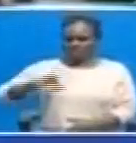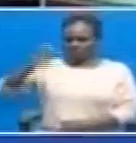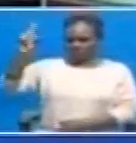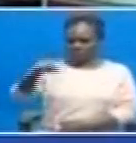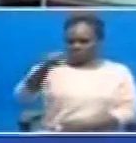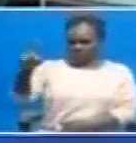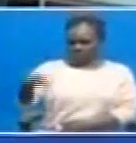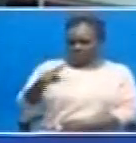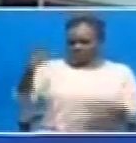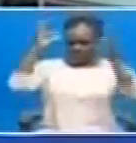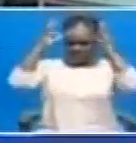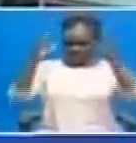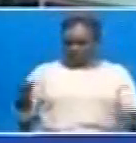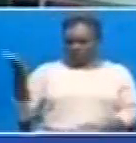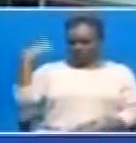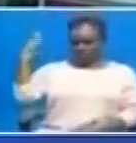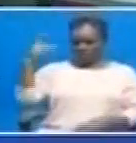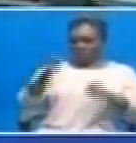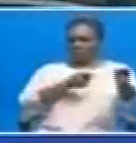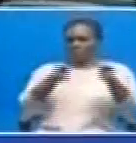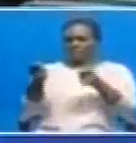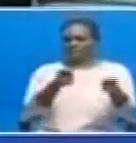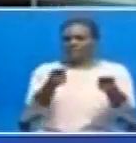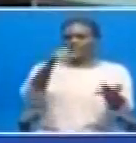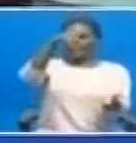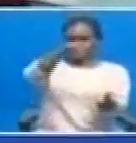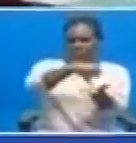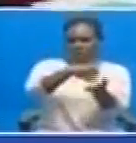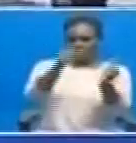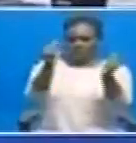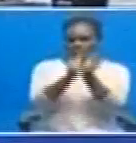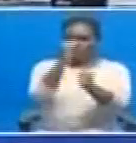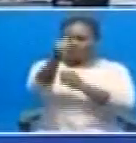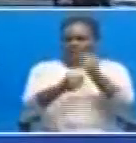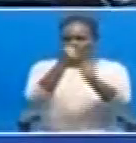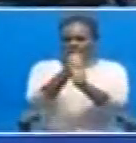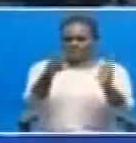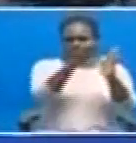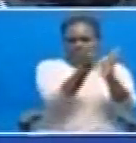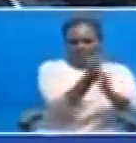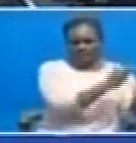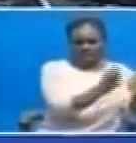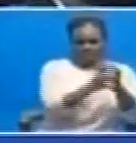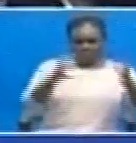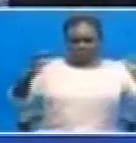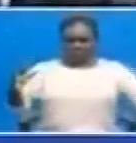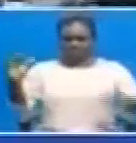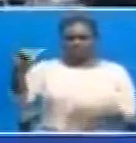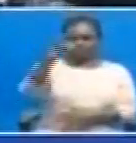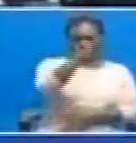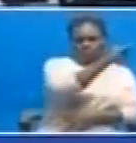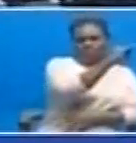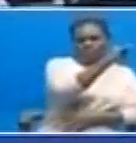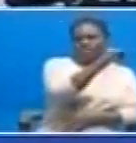key decisions made by its management in recent years, including the 10-year strategy to expand the airline's fleet, called Project